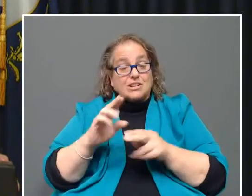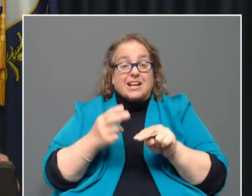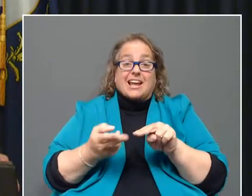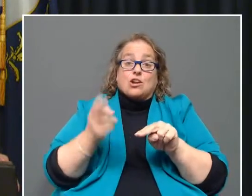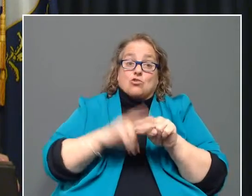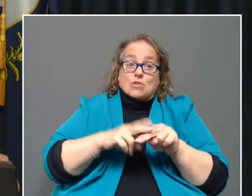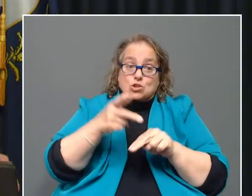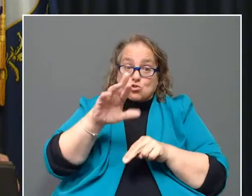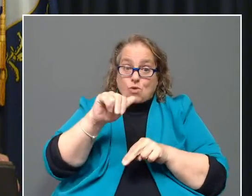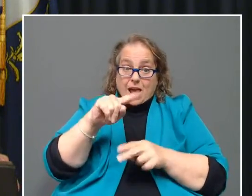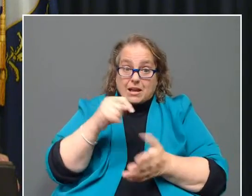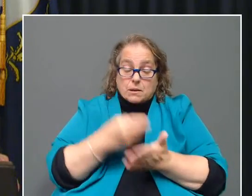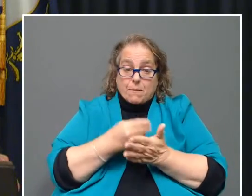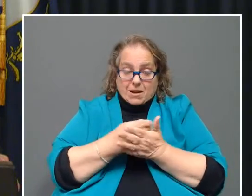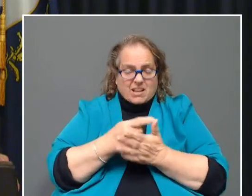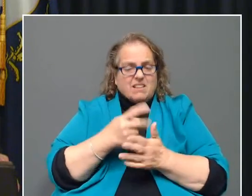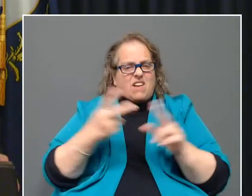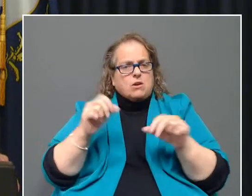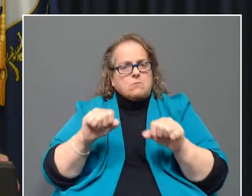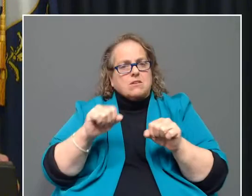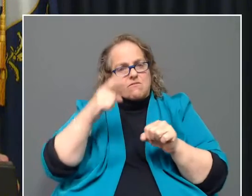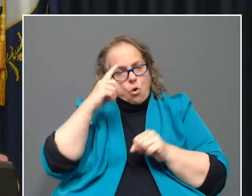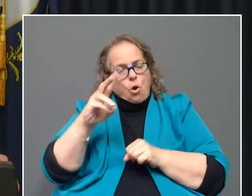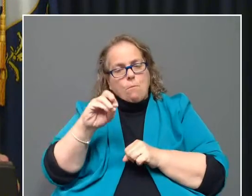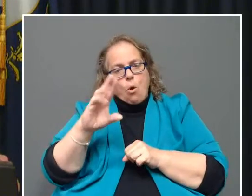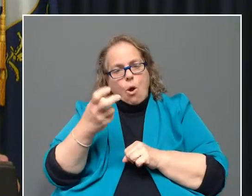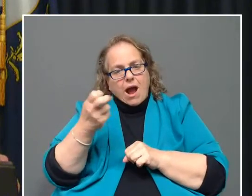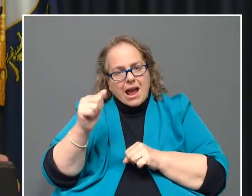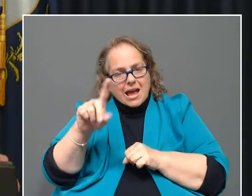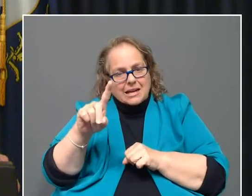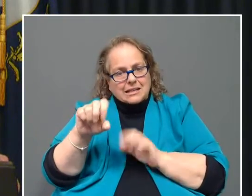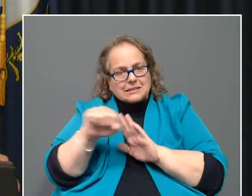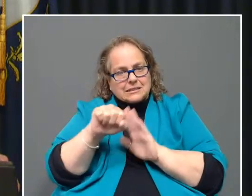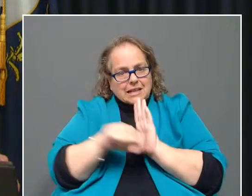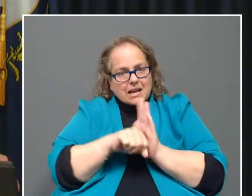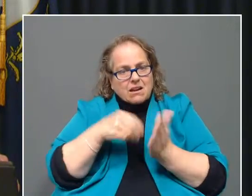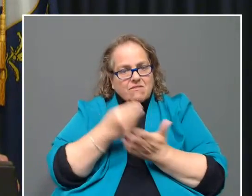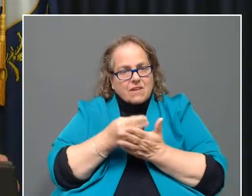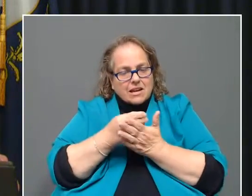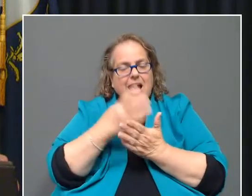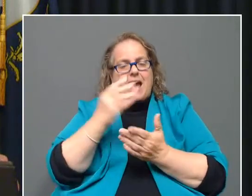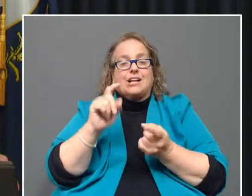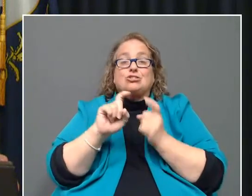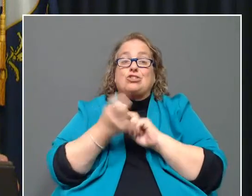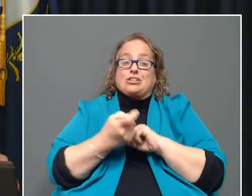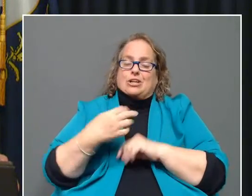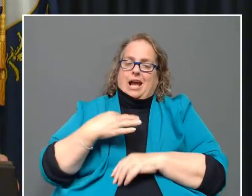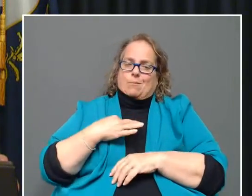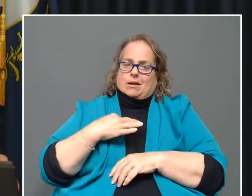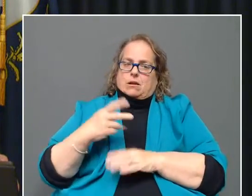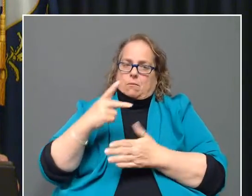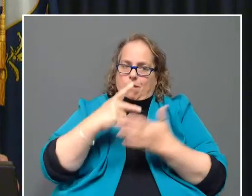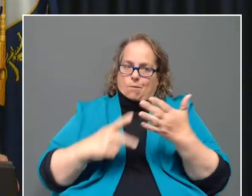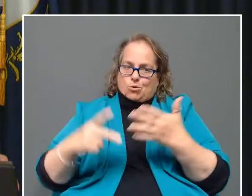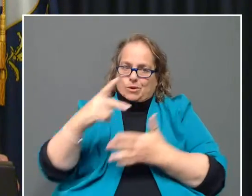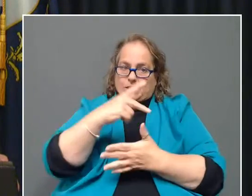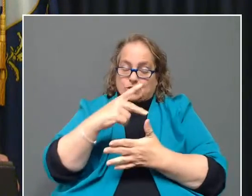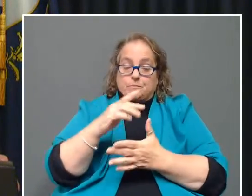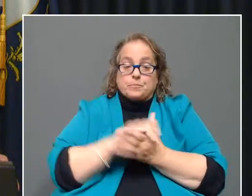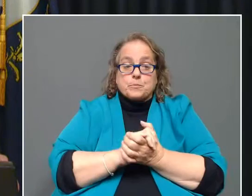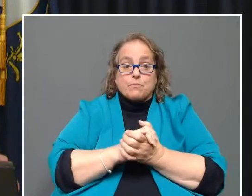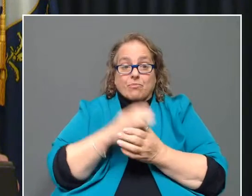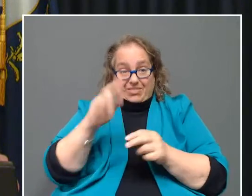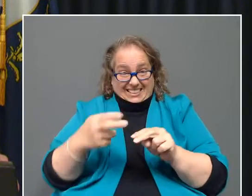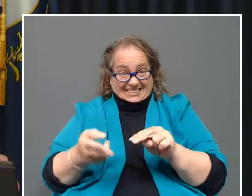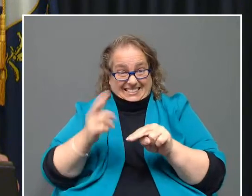to a combination of more state funding and a changing applicant population. These boosted CAP funds, coupled